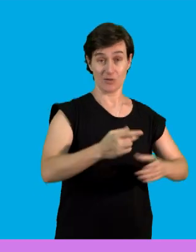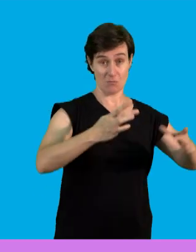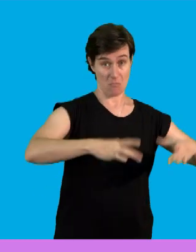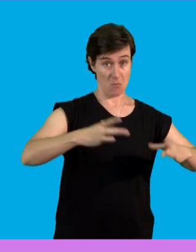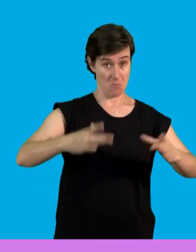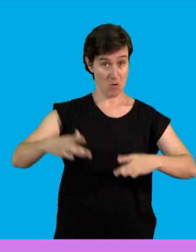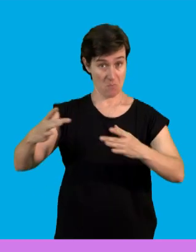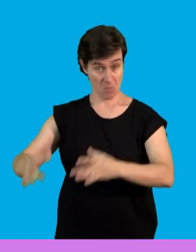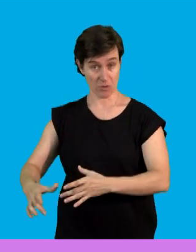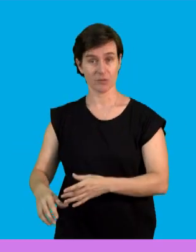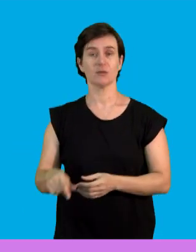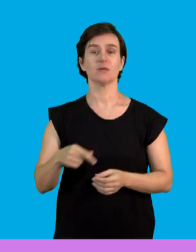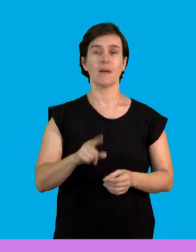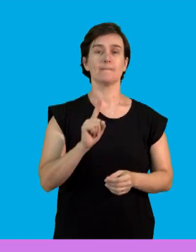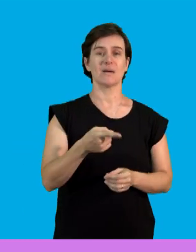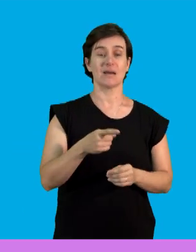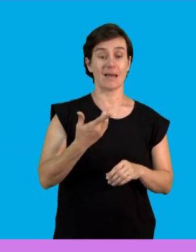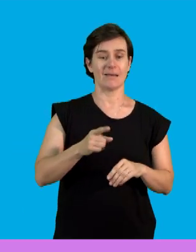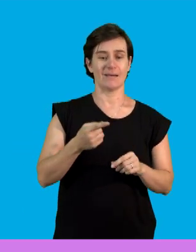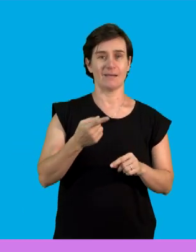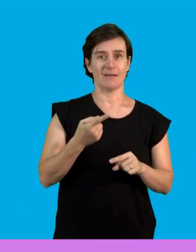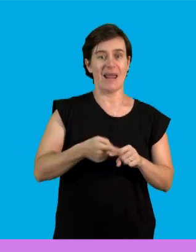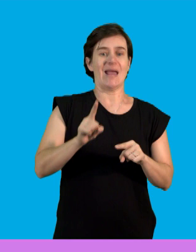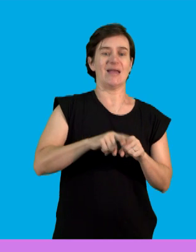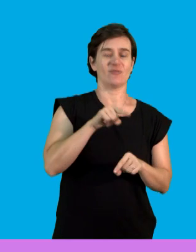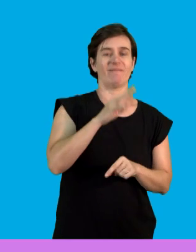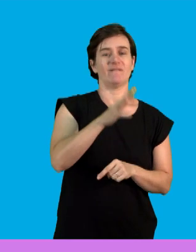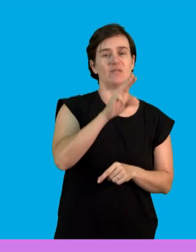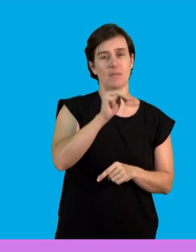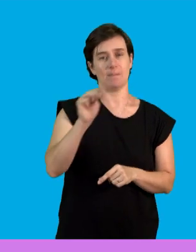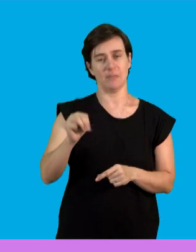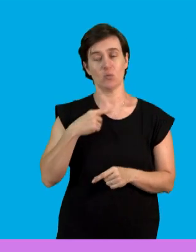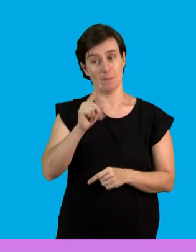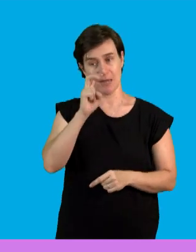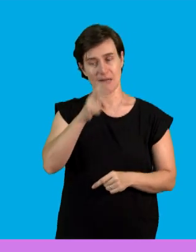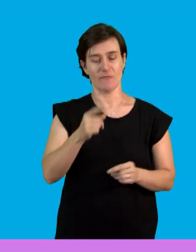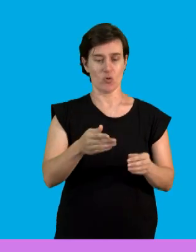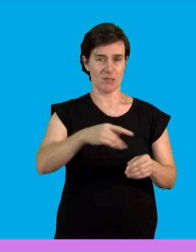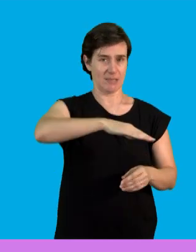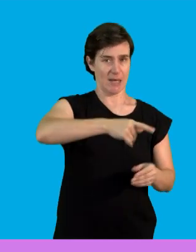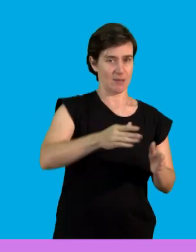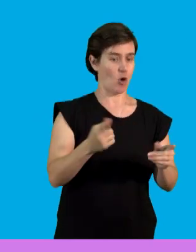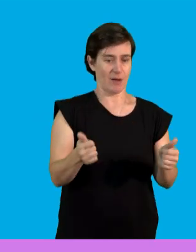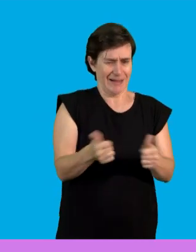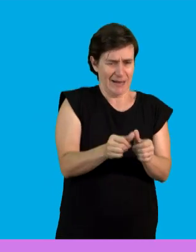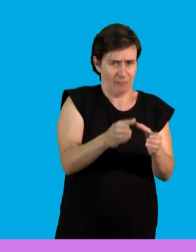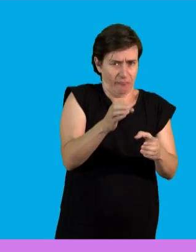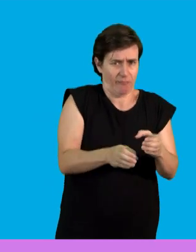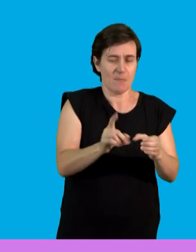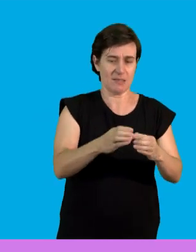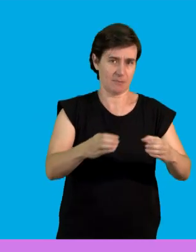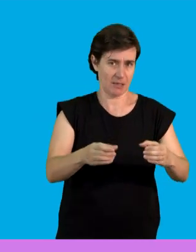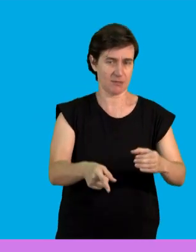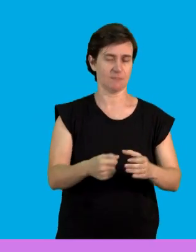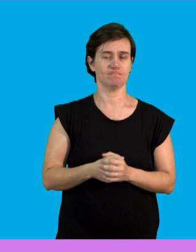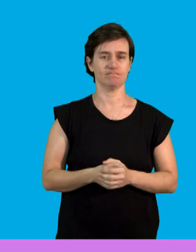15 millimeters, another gas bottle, a space of 15, and another one. So each gas